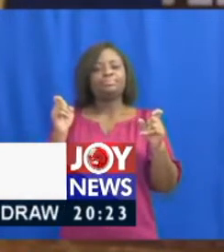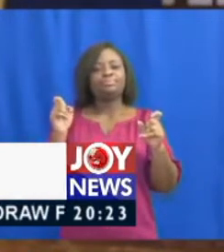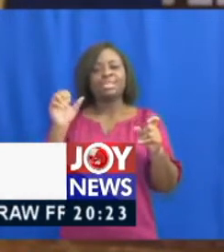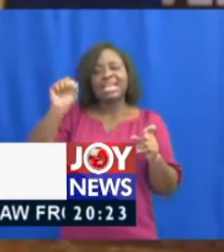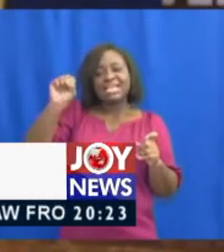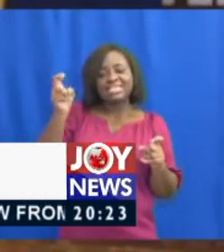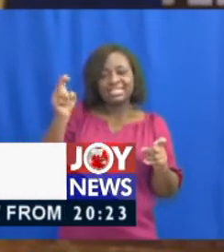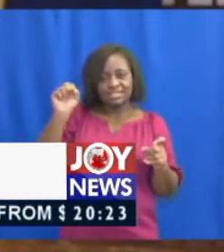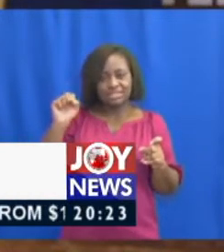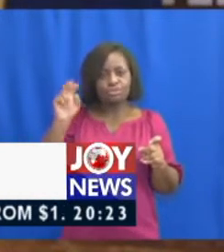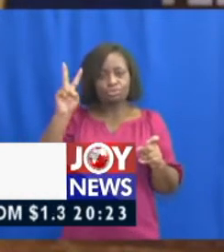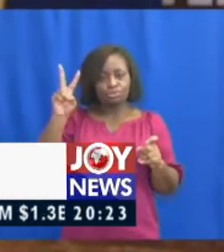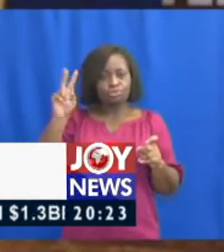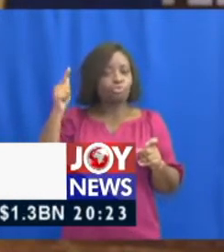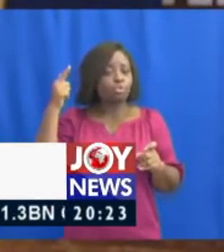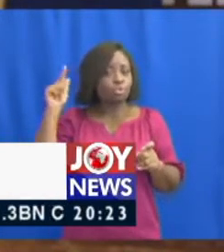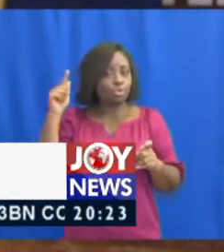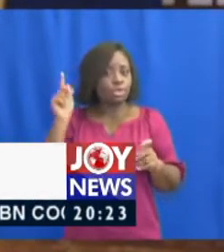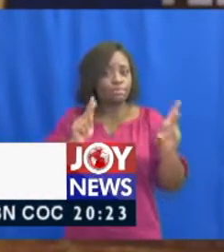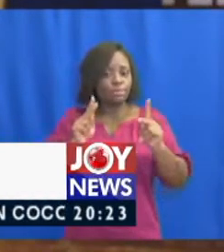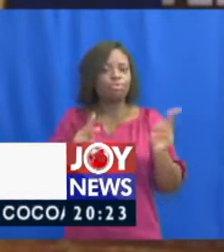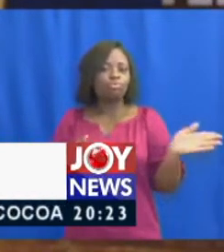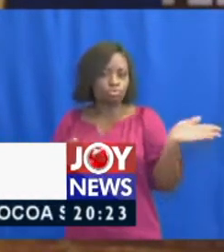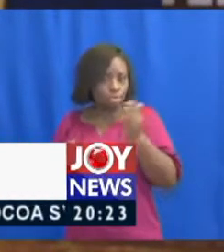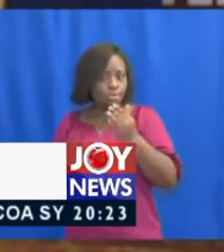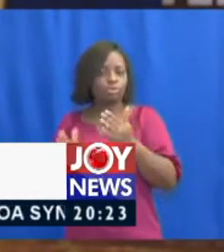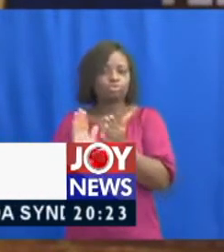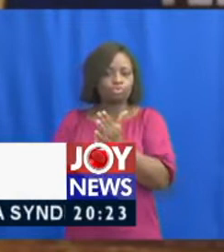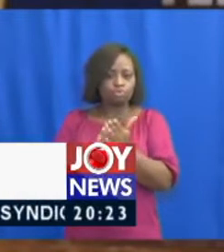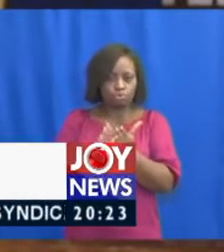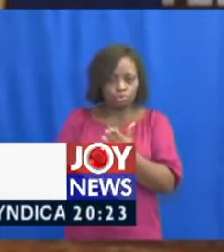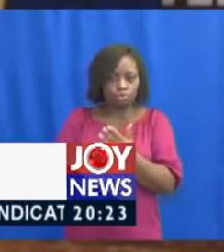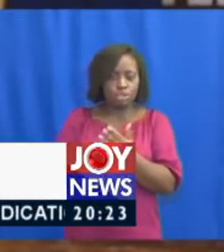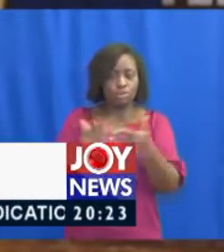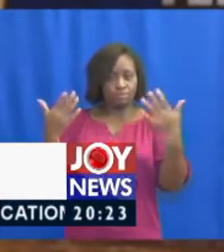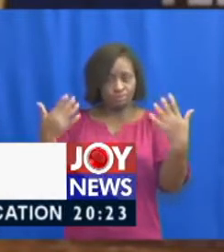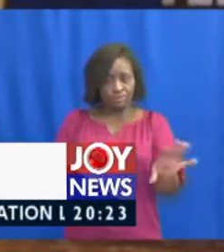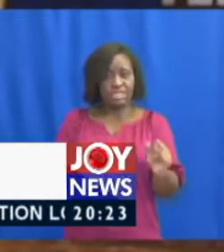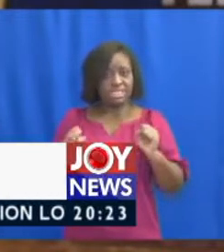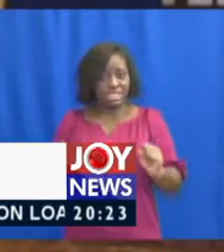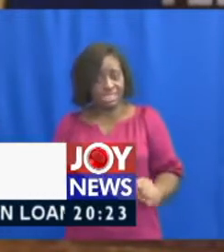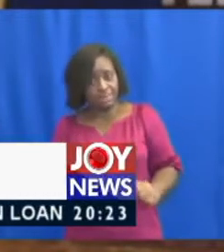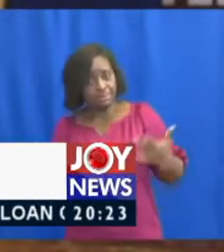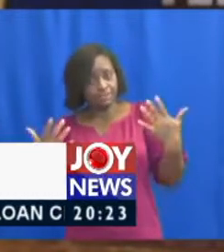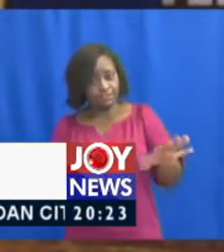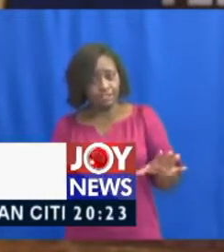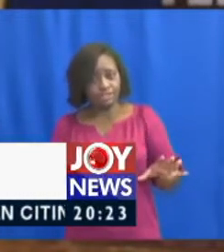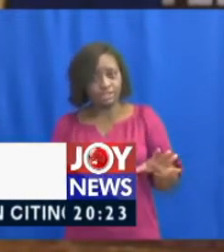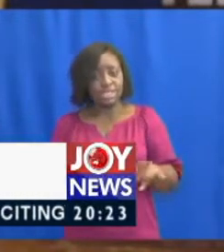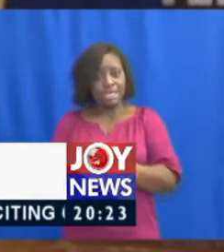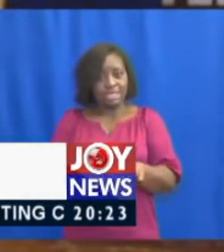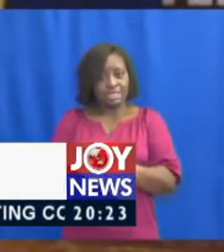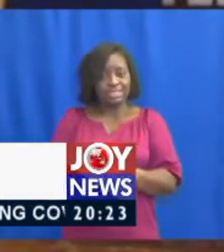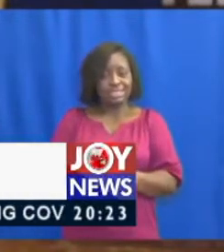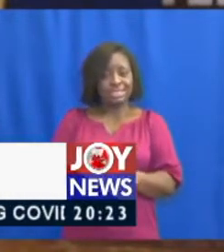SHS 2 go track bihu baku ame se. Ni ame yagbe ame te amena tomo green